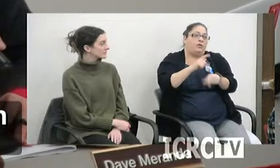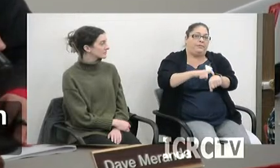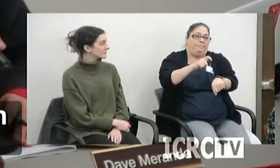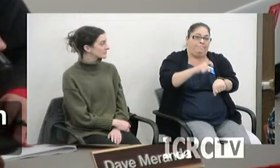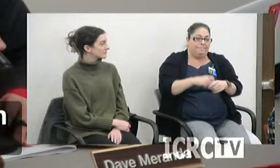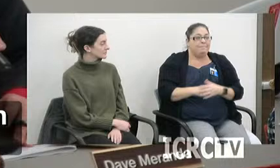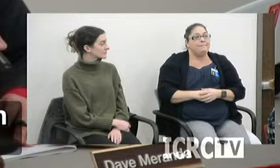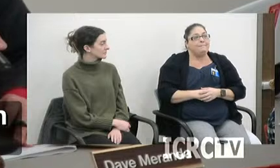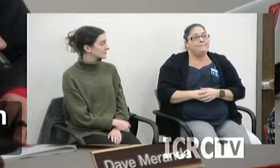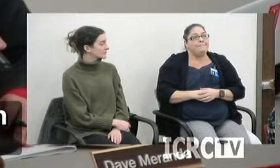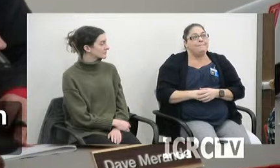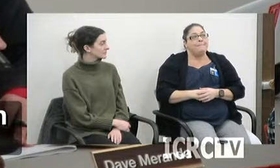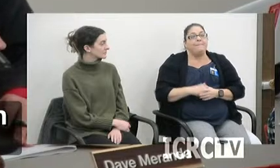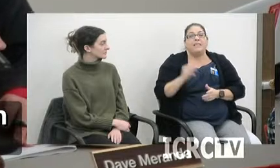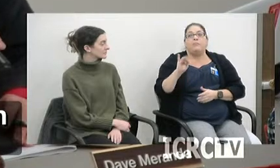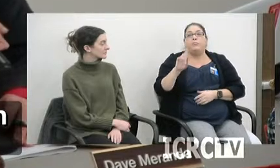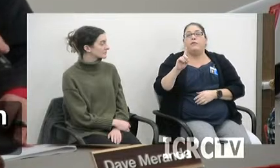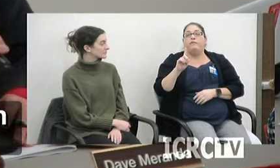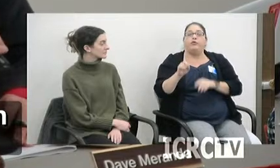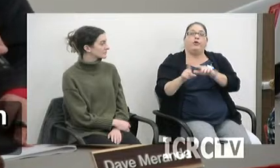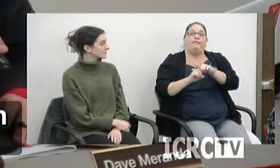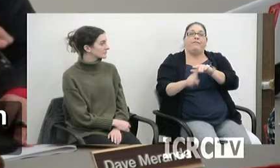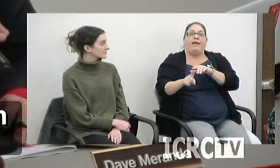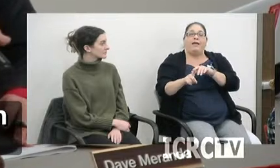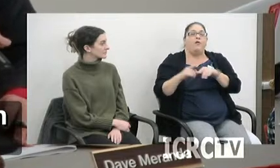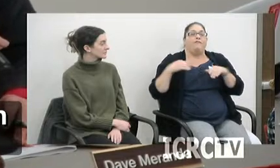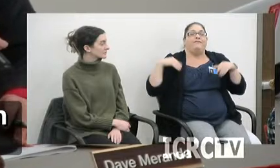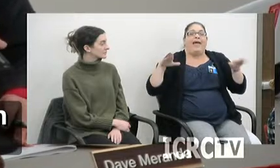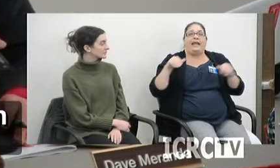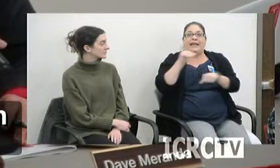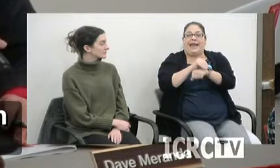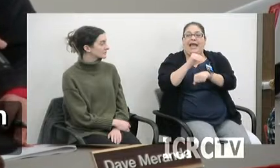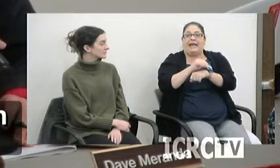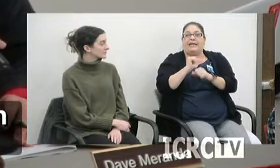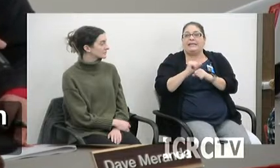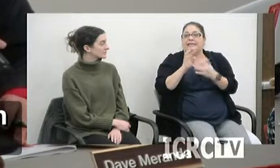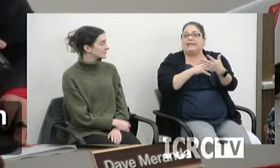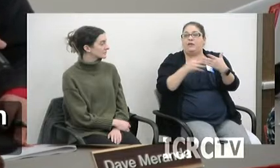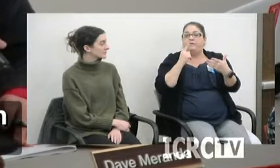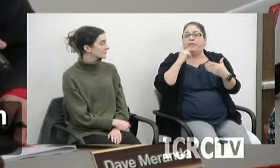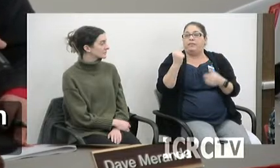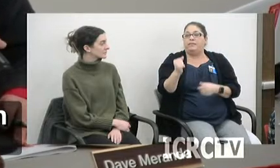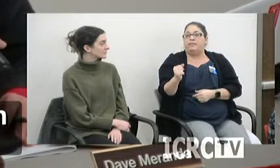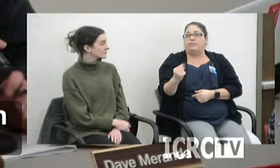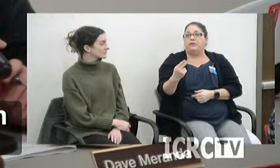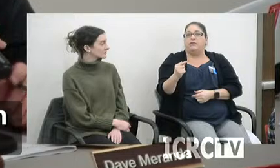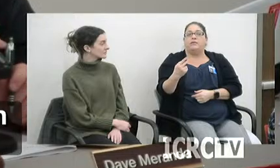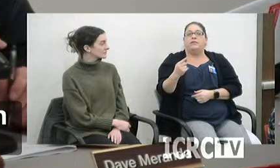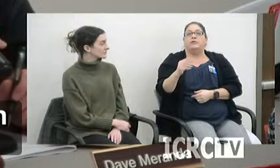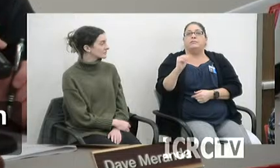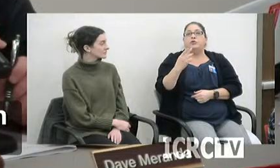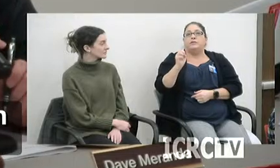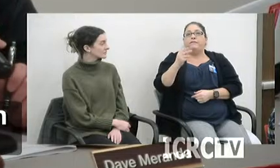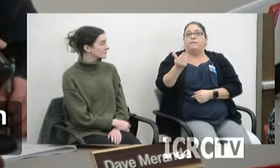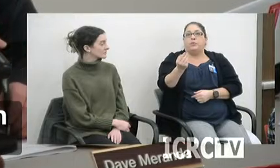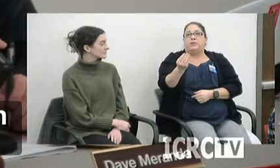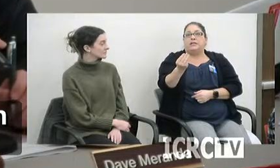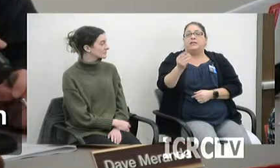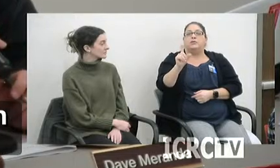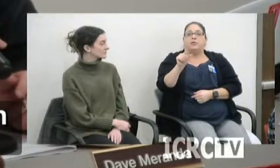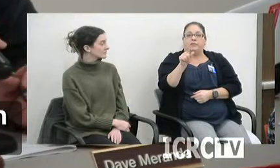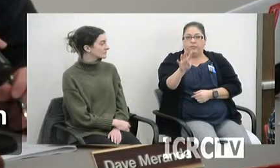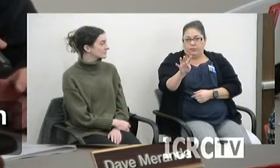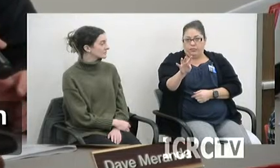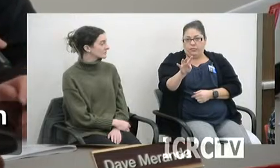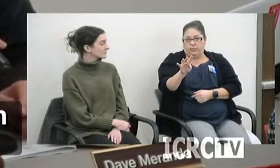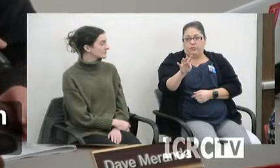And finally, Milford Flight Night is scheduled for Thursday, March 14th, 2024. Again, this